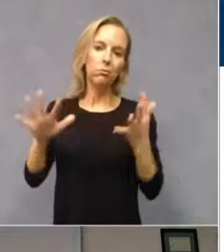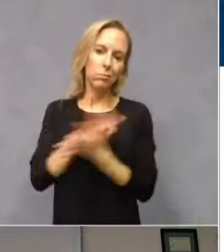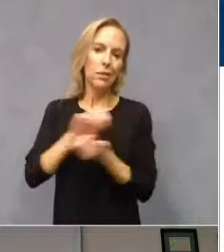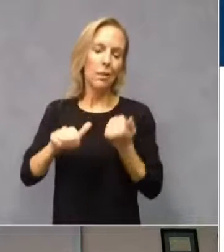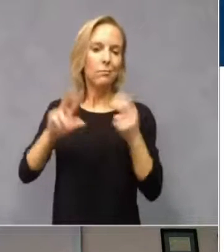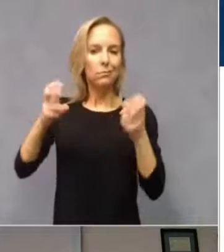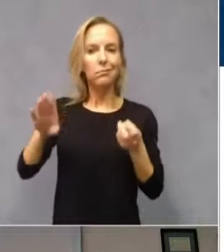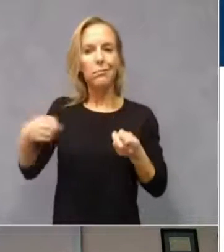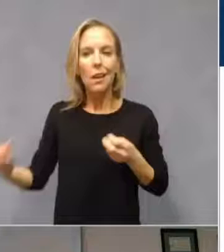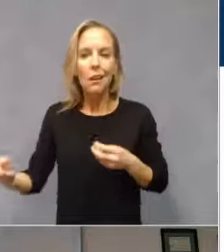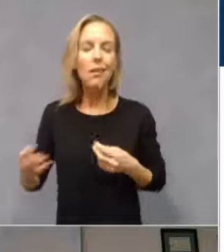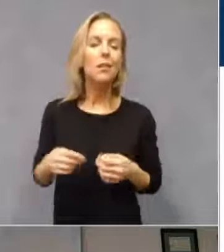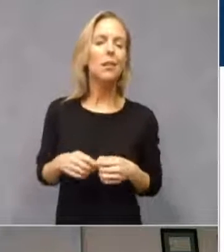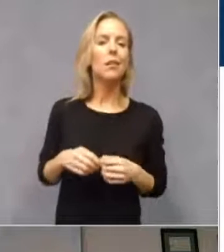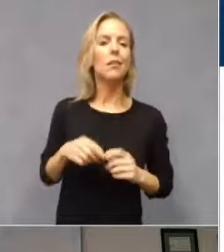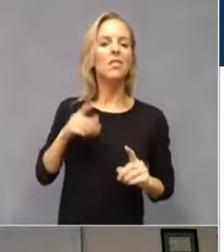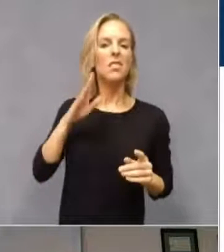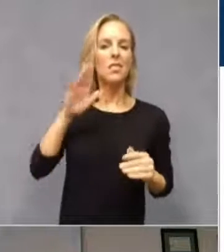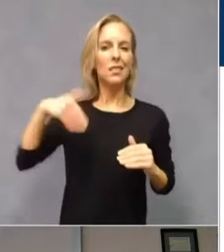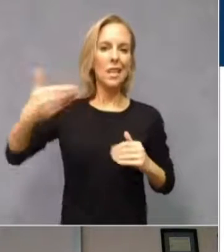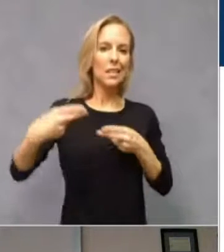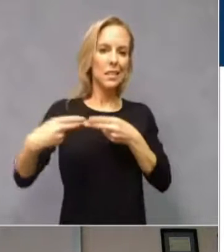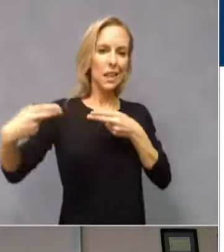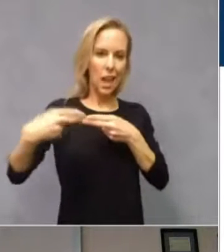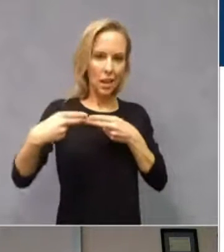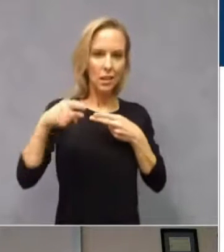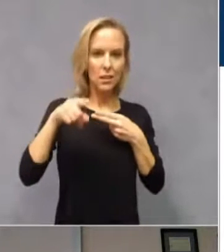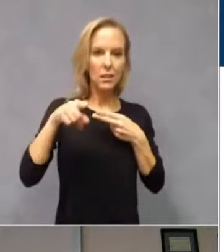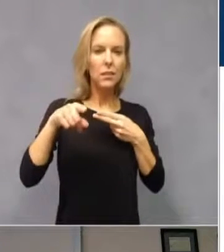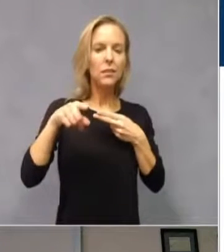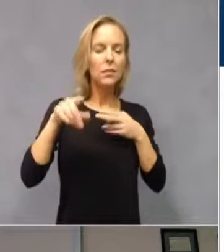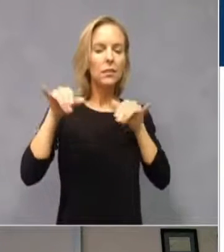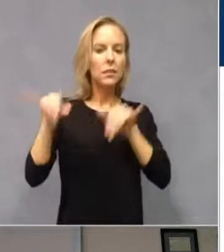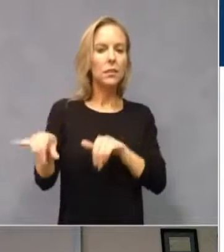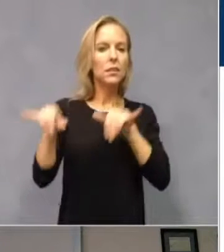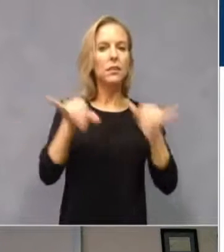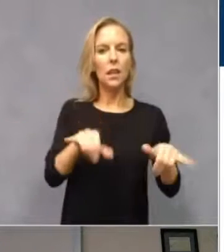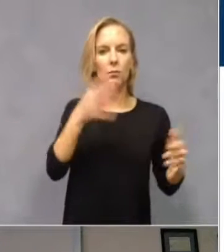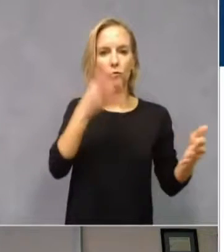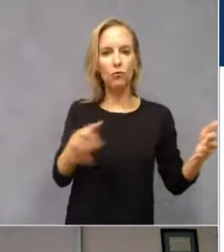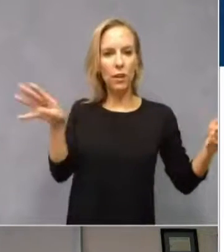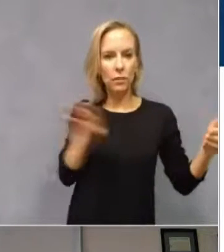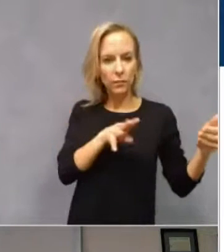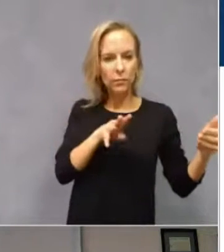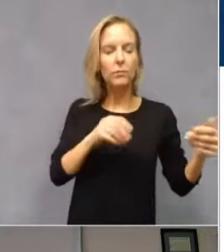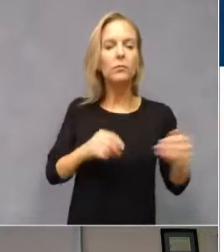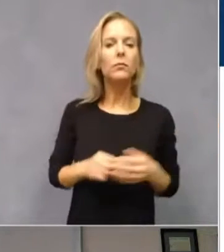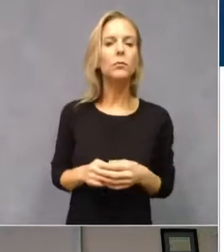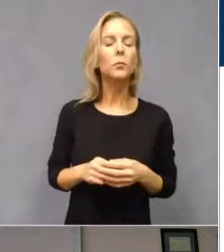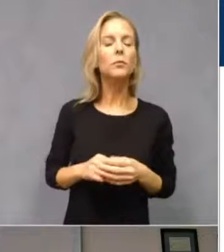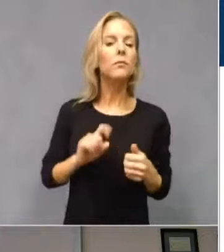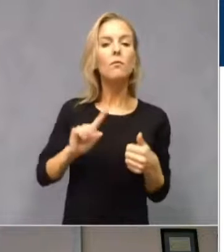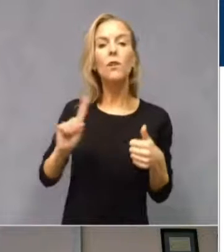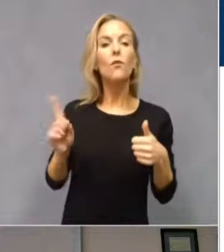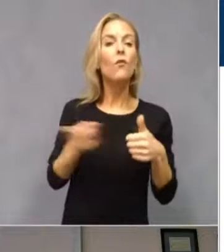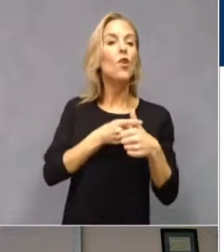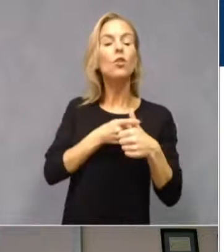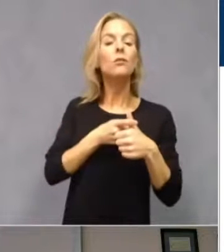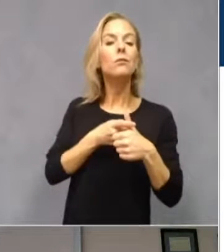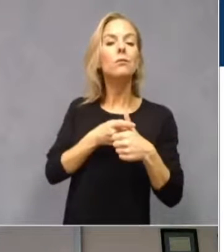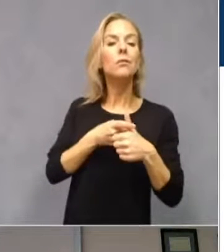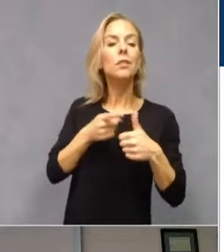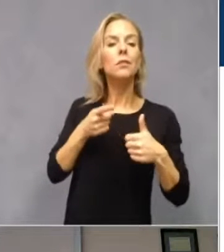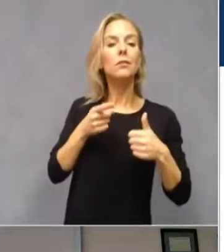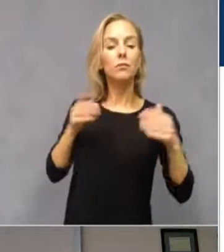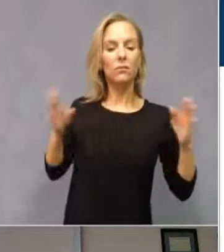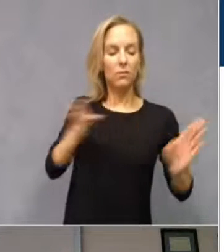now, Jim will show this using the same graph. The first surge was relatively small in comparison